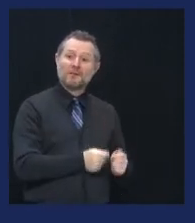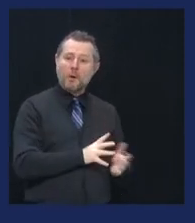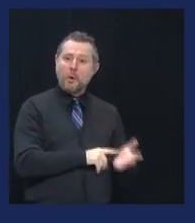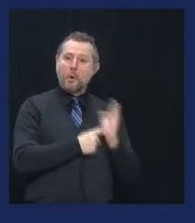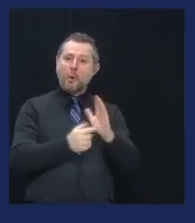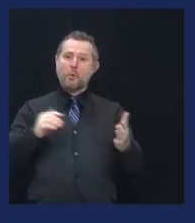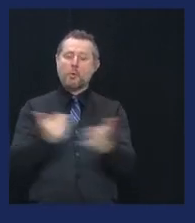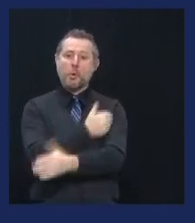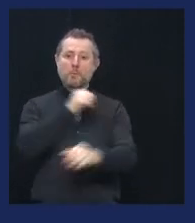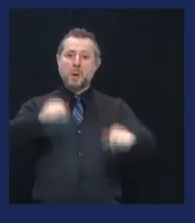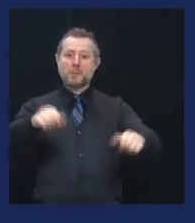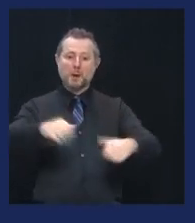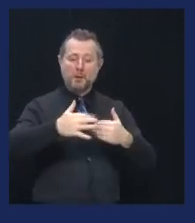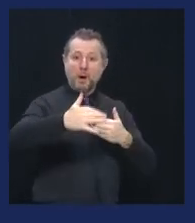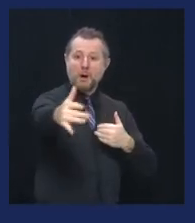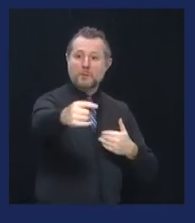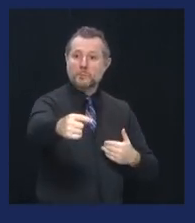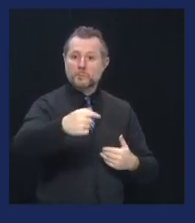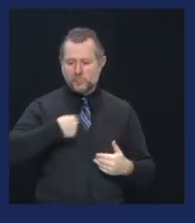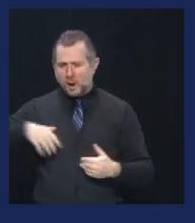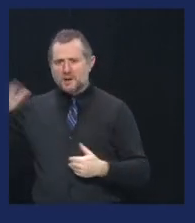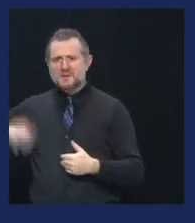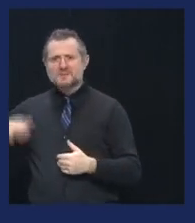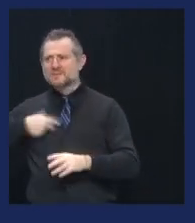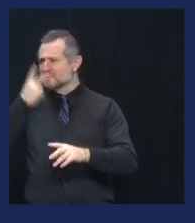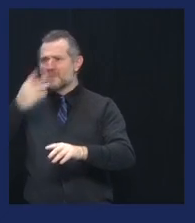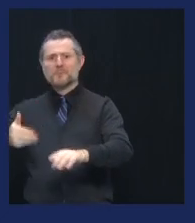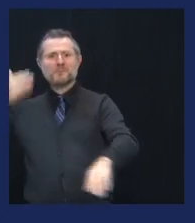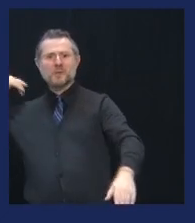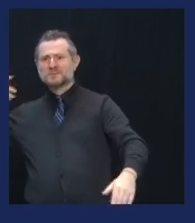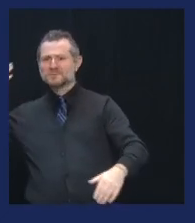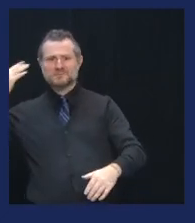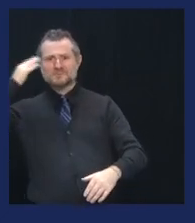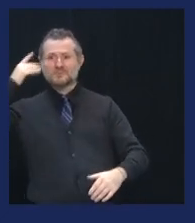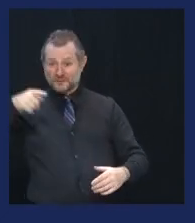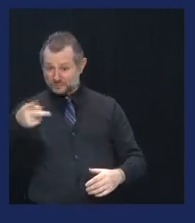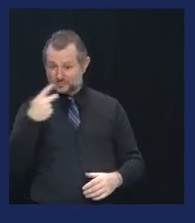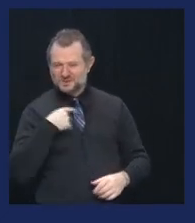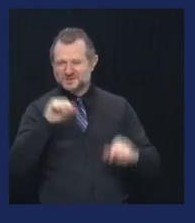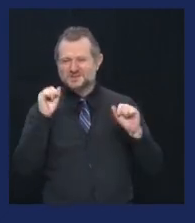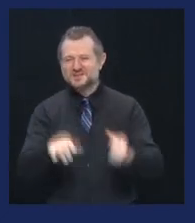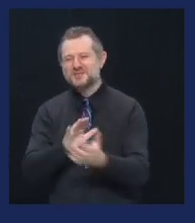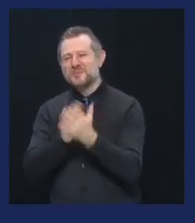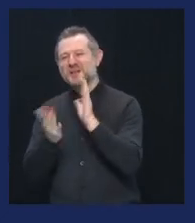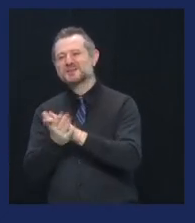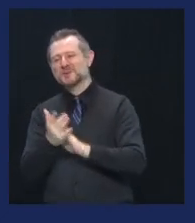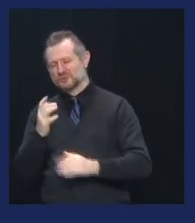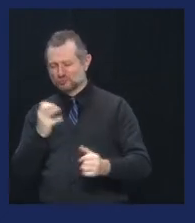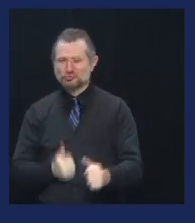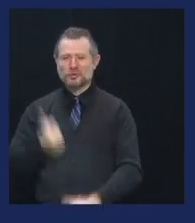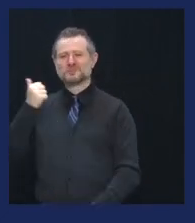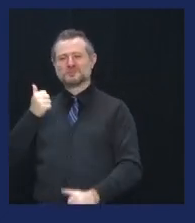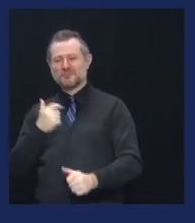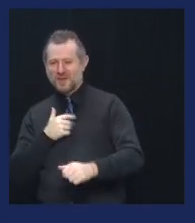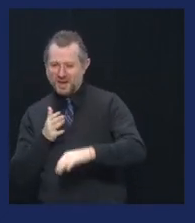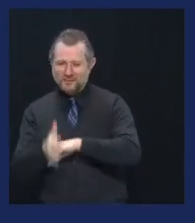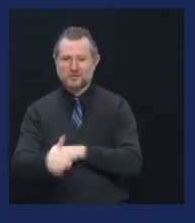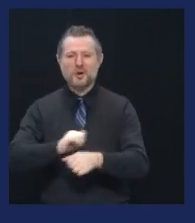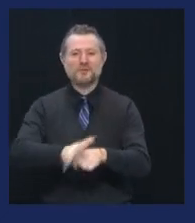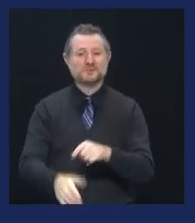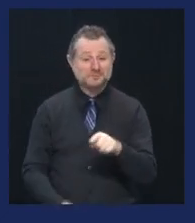considered. We can come out stronger on the other side if we are ready to envision and anticipate